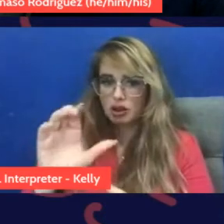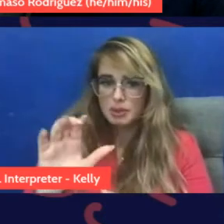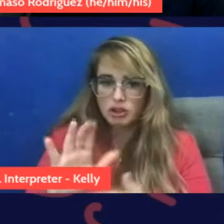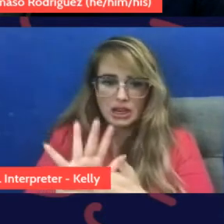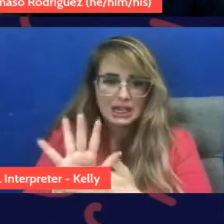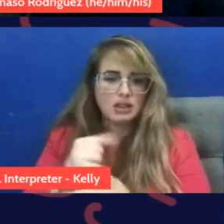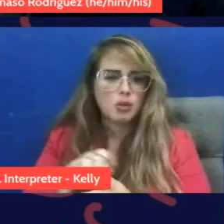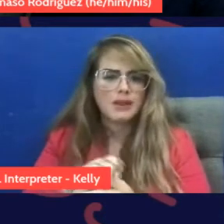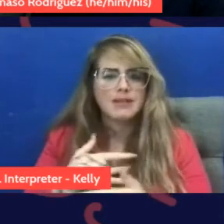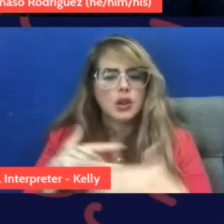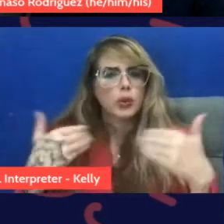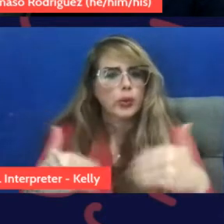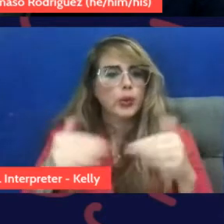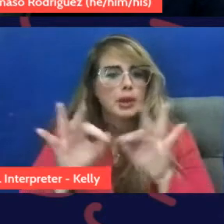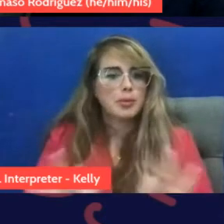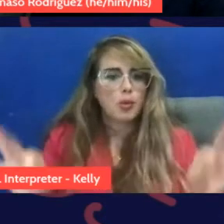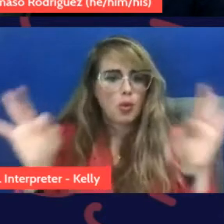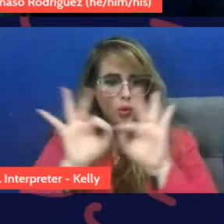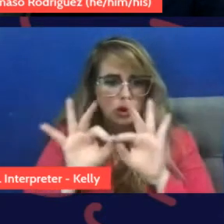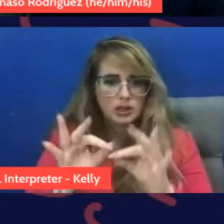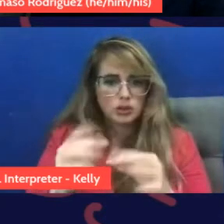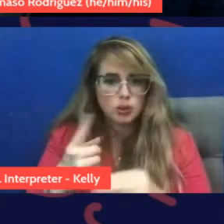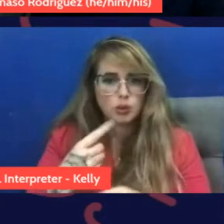felt it was important for us to